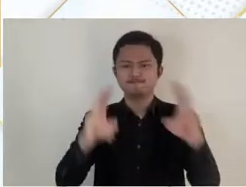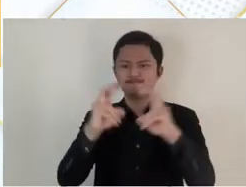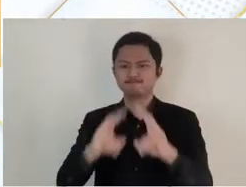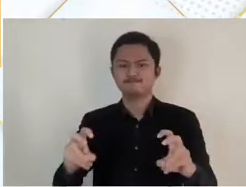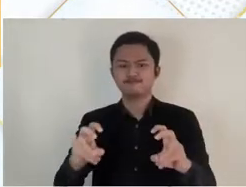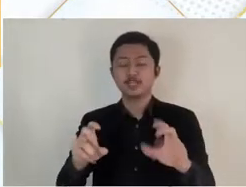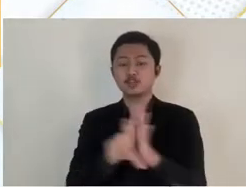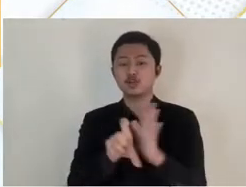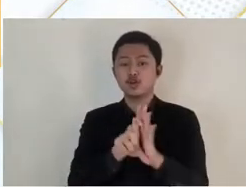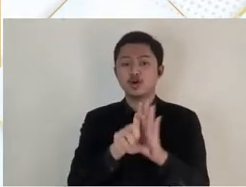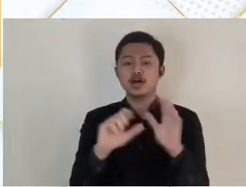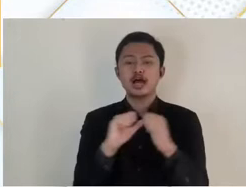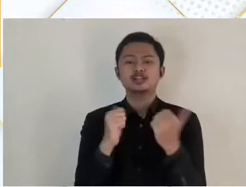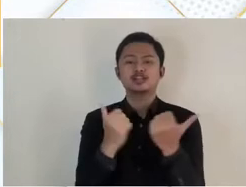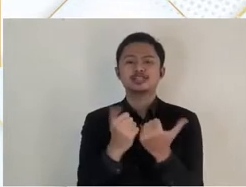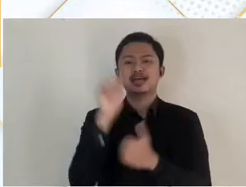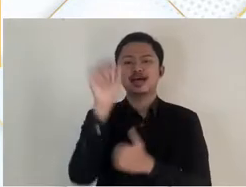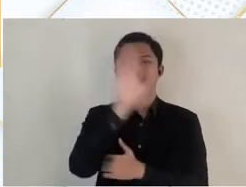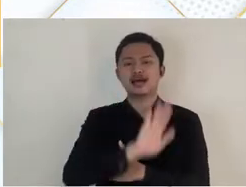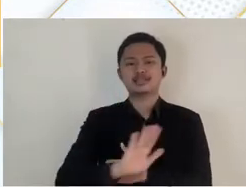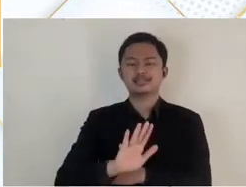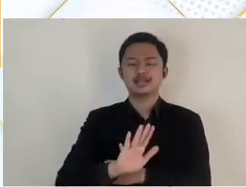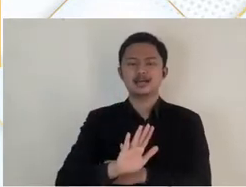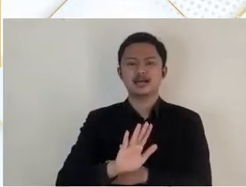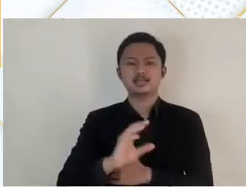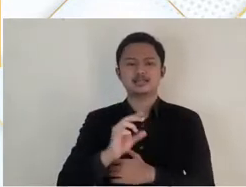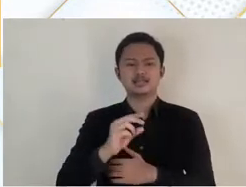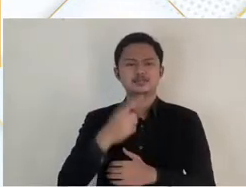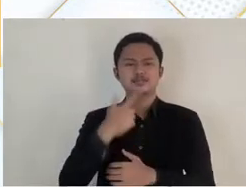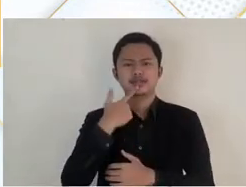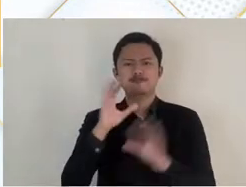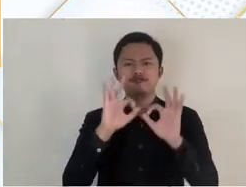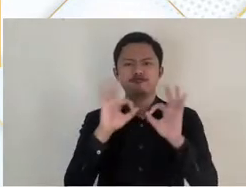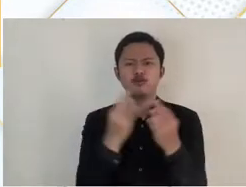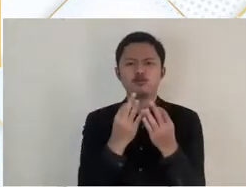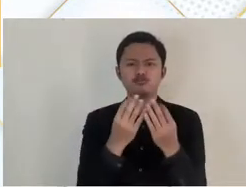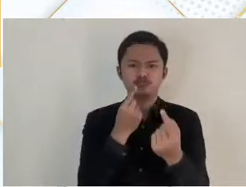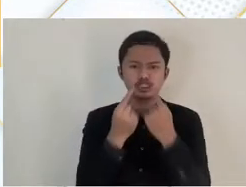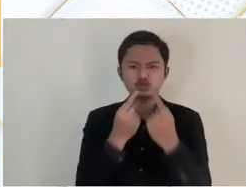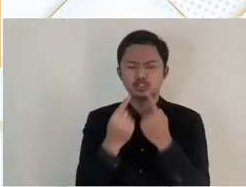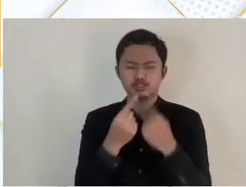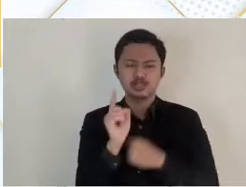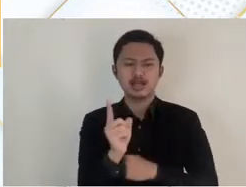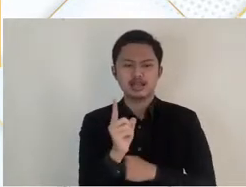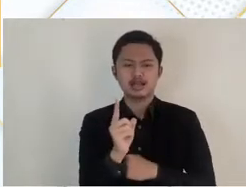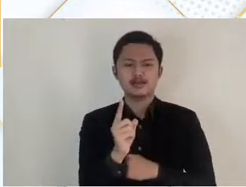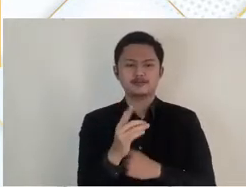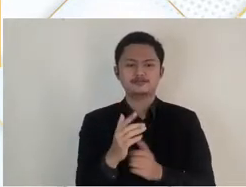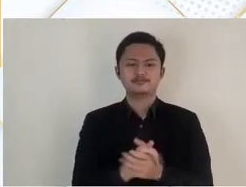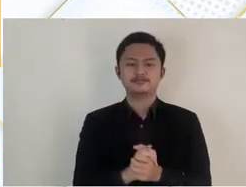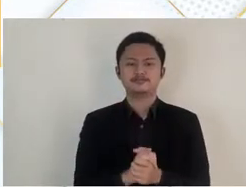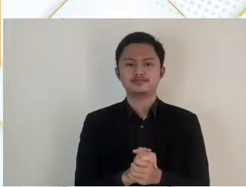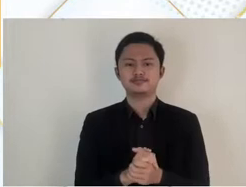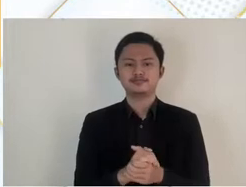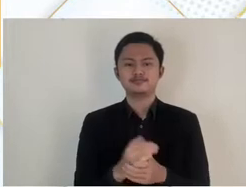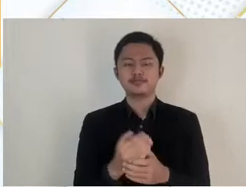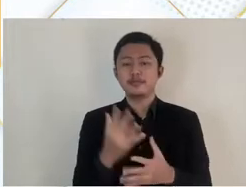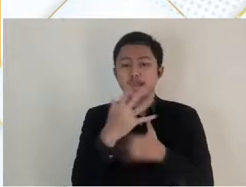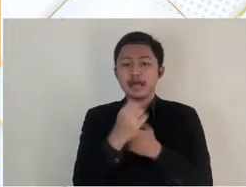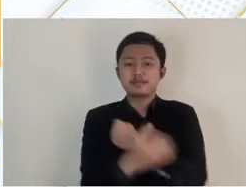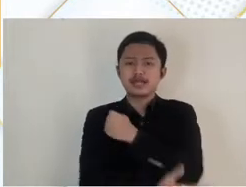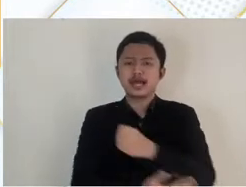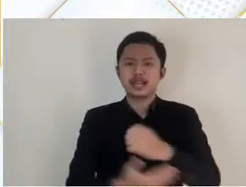Forum, which is means for applying, means for a peaceful and stable region, and means